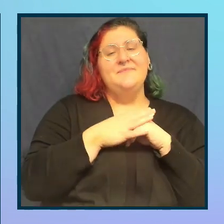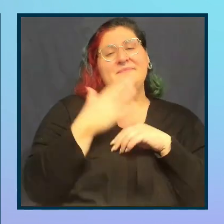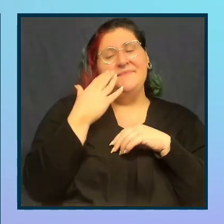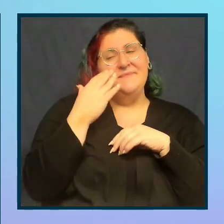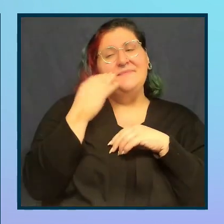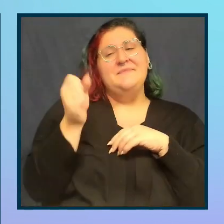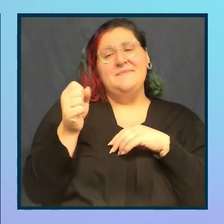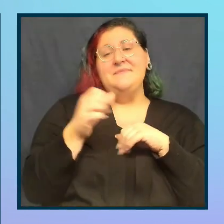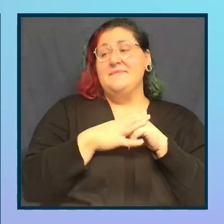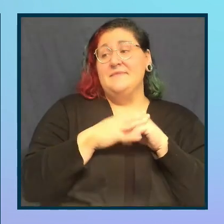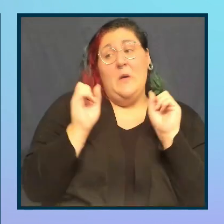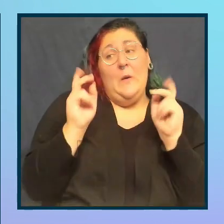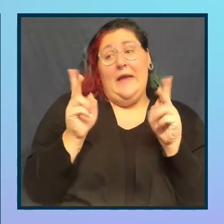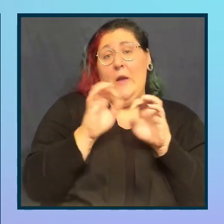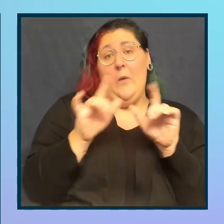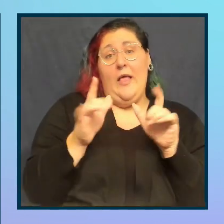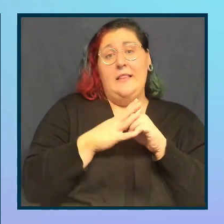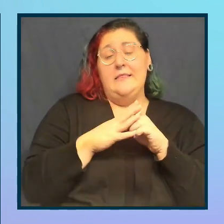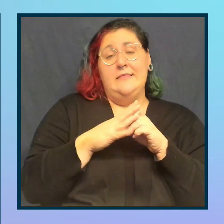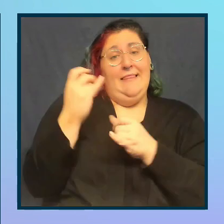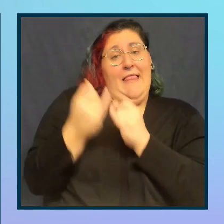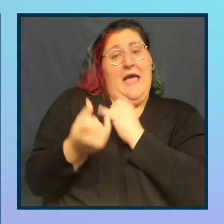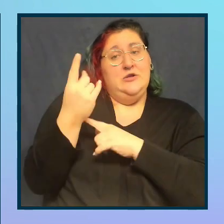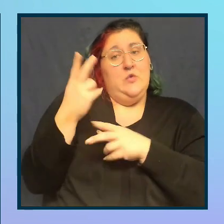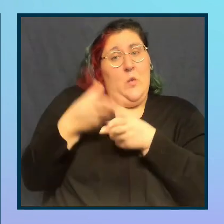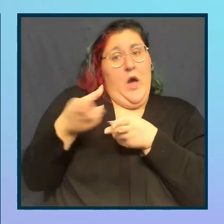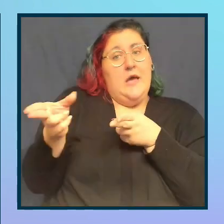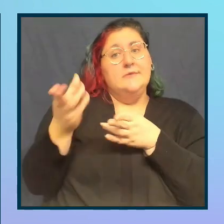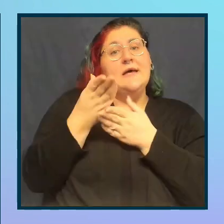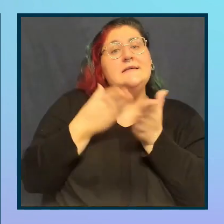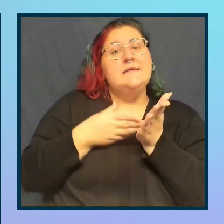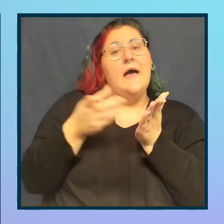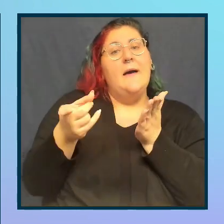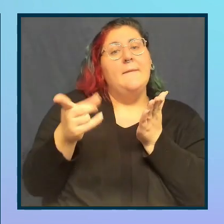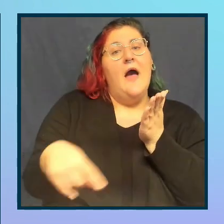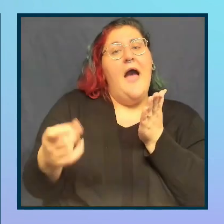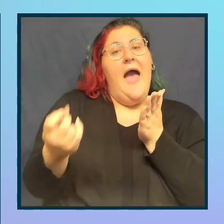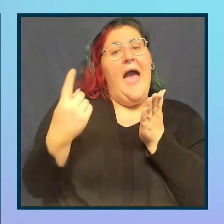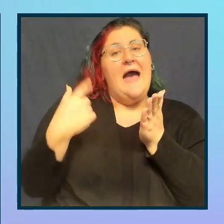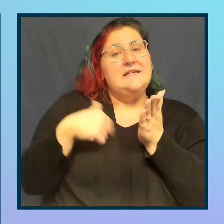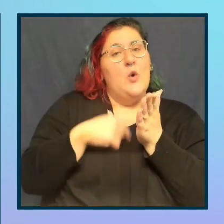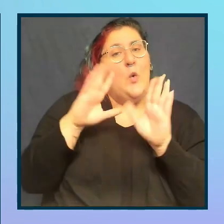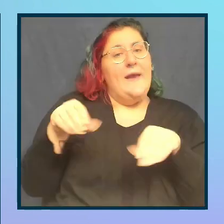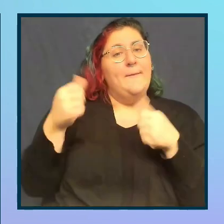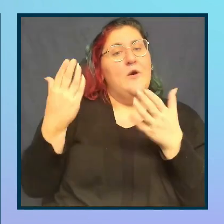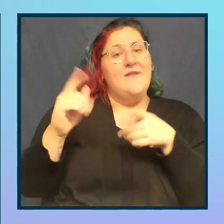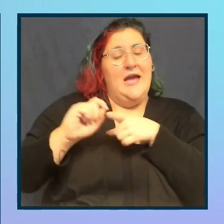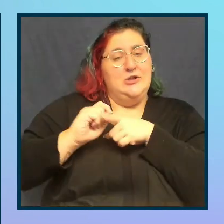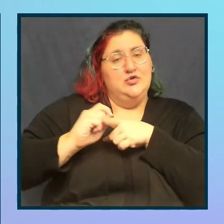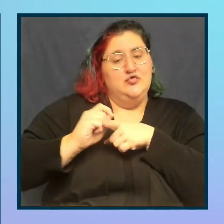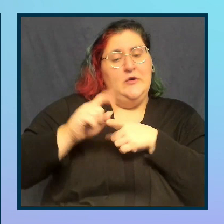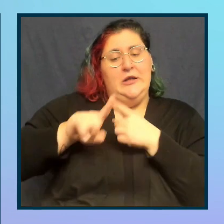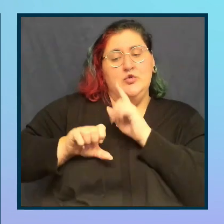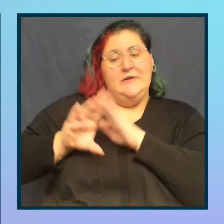Okay, well, I'll just grab one final one. Somebody's asked if we provide training to developers on how to use